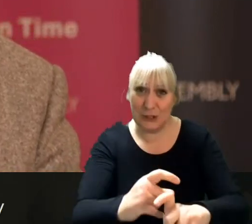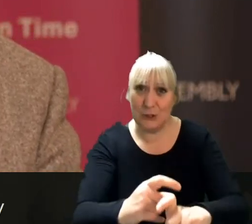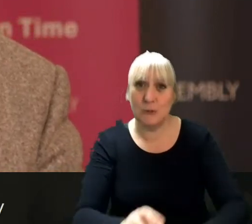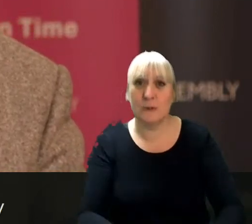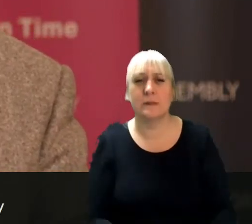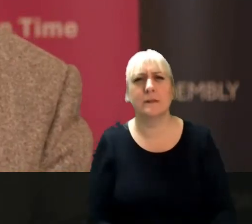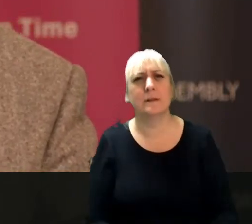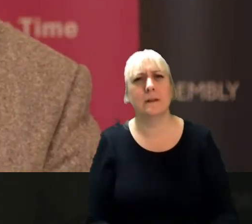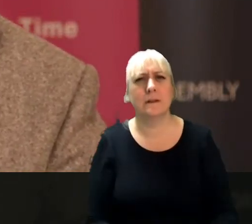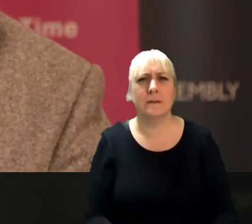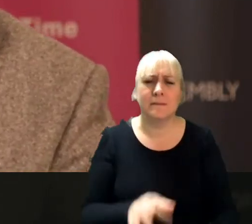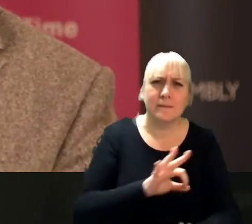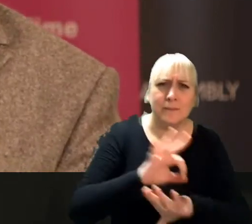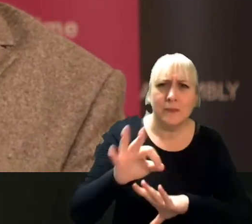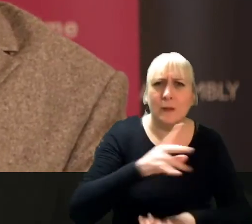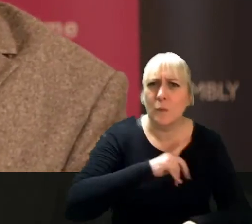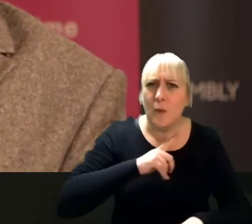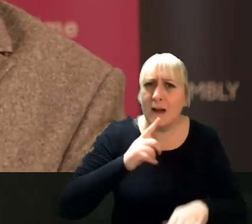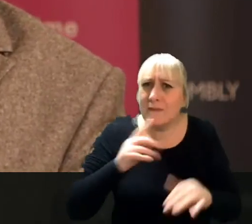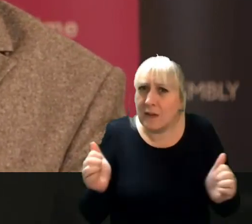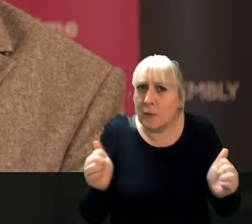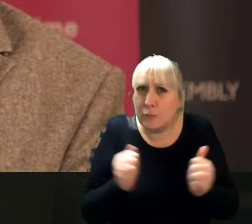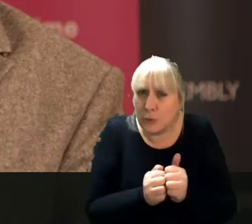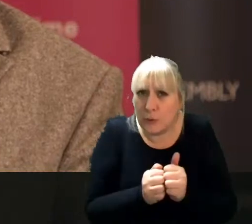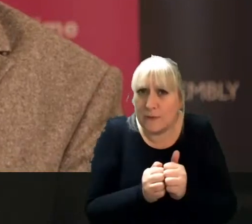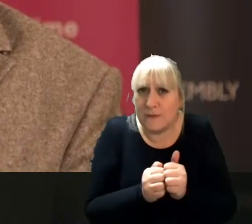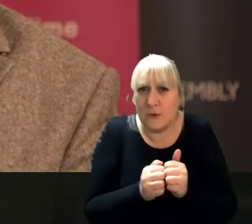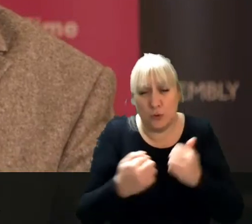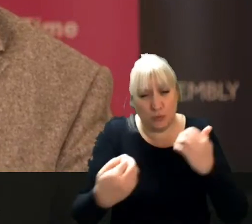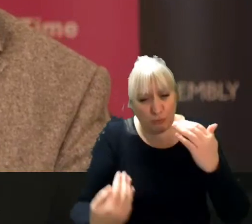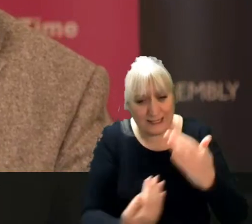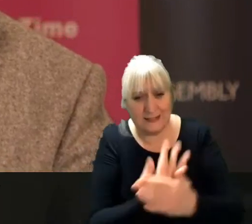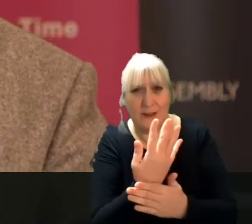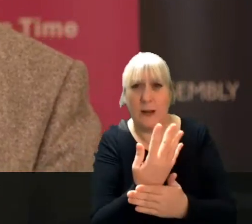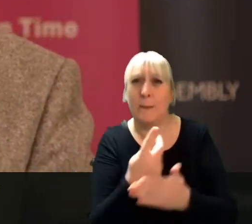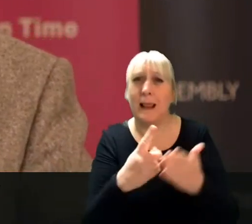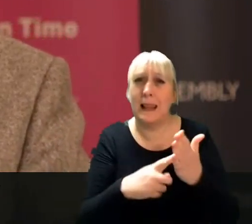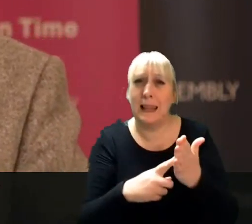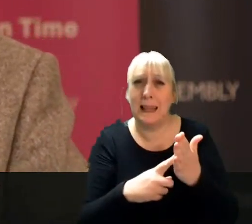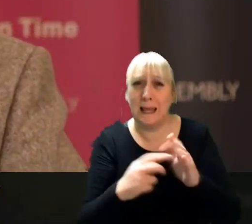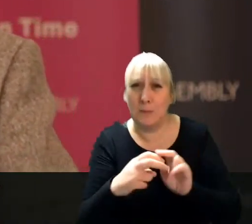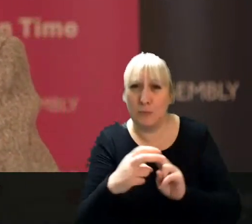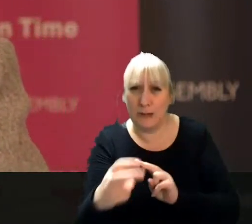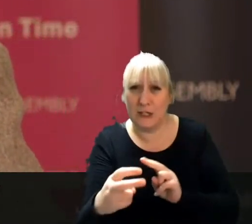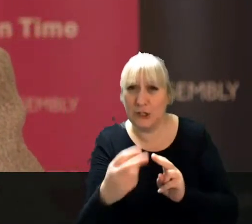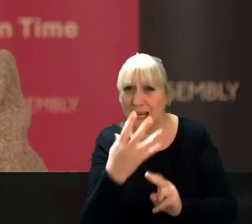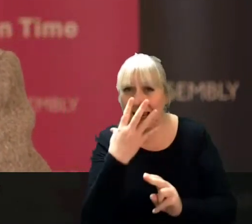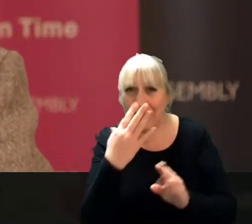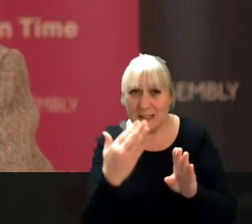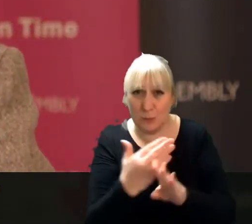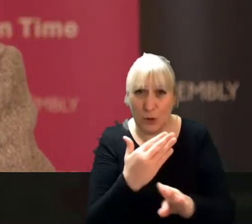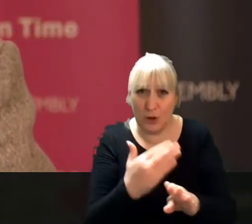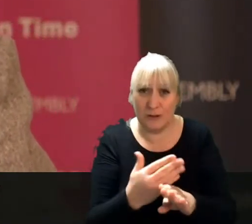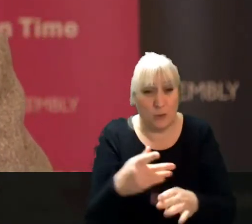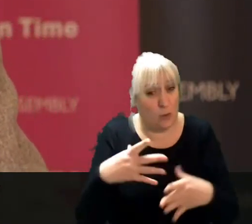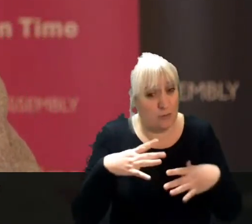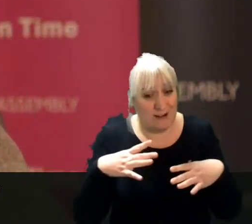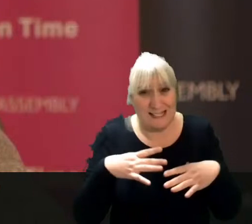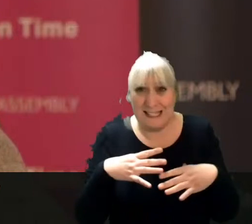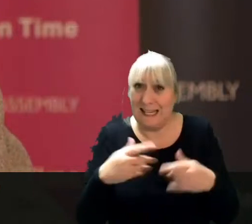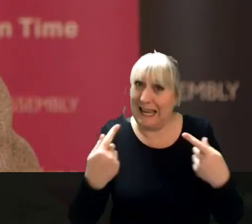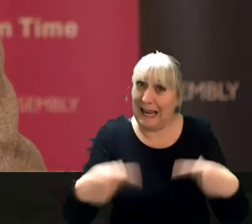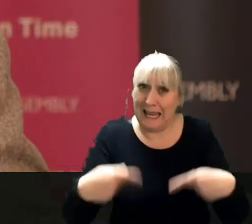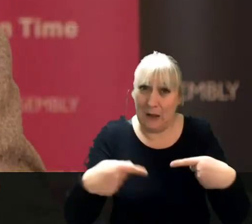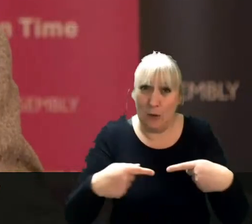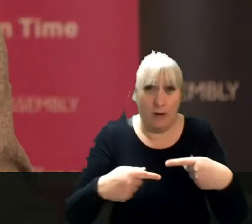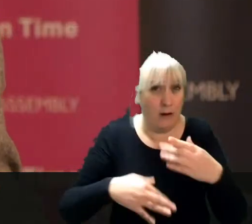to redevelop Lee Bridge Gasworks in an area with illegally high levels of pollution? Those are the three questions, Mr.